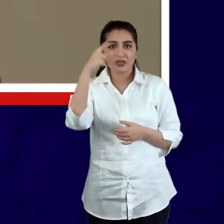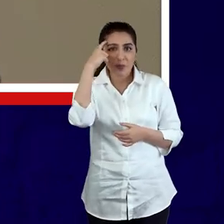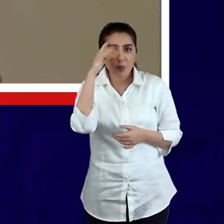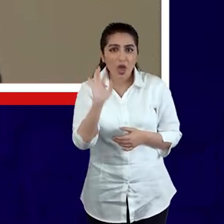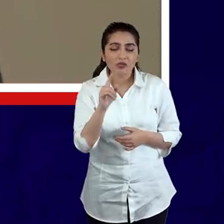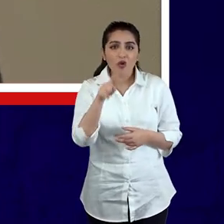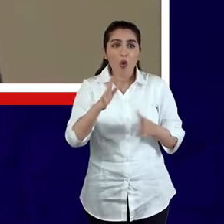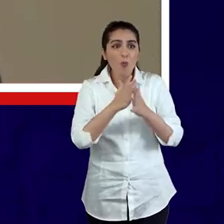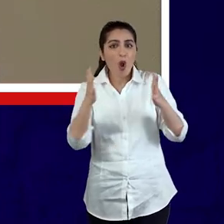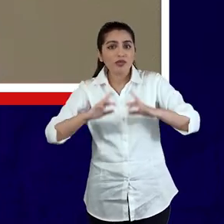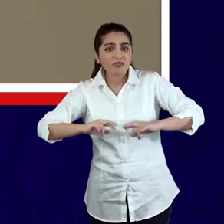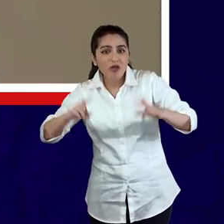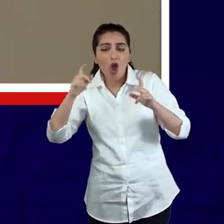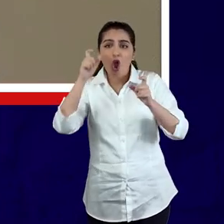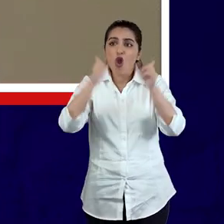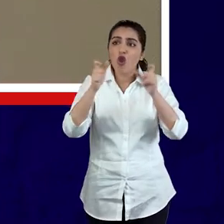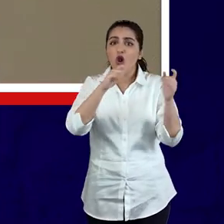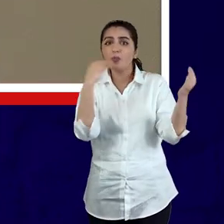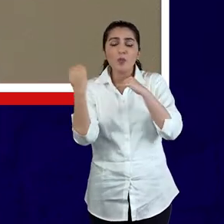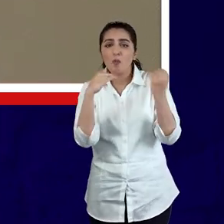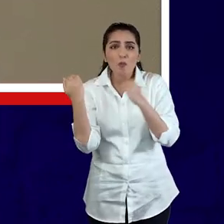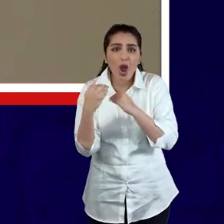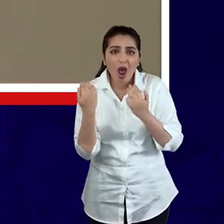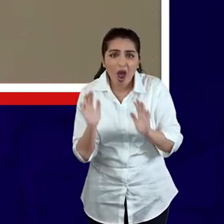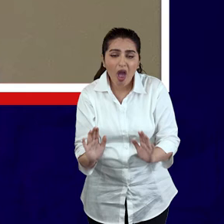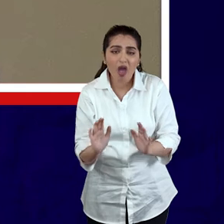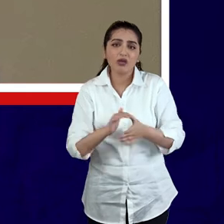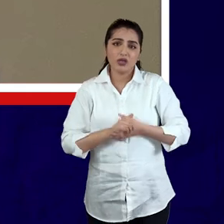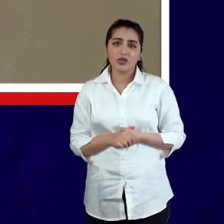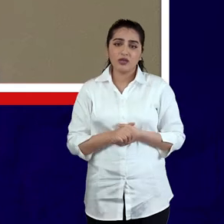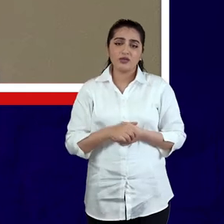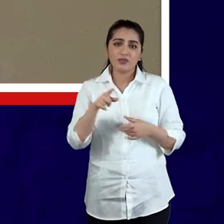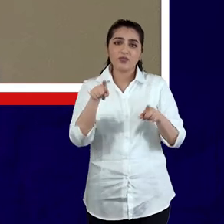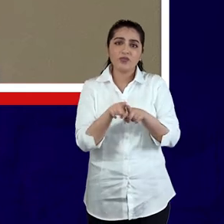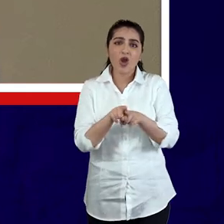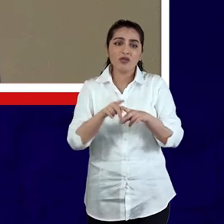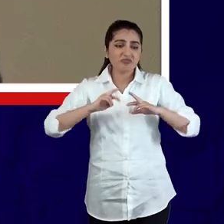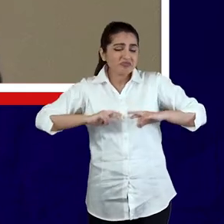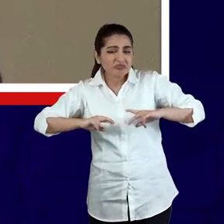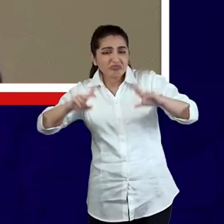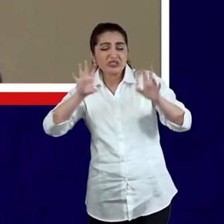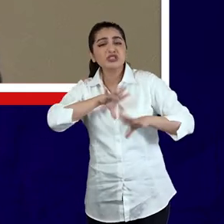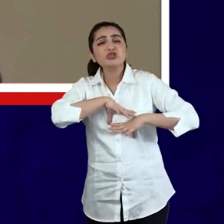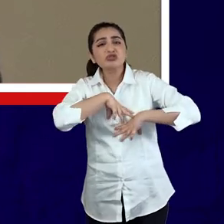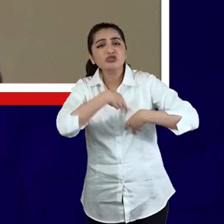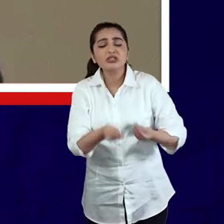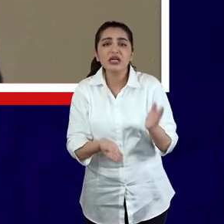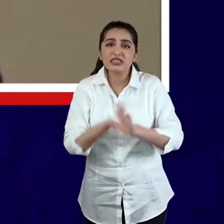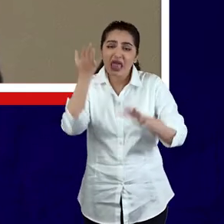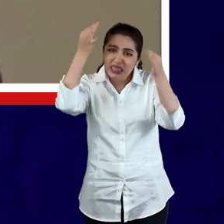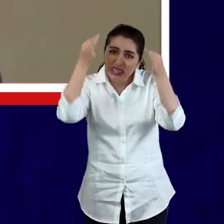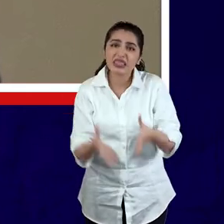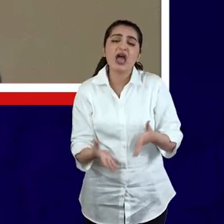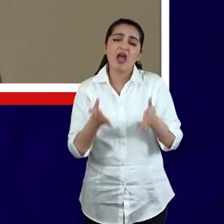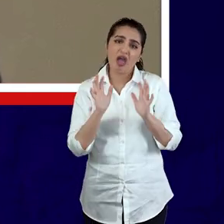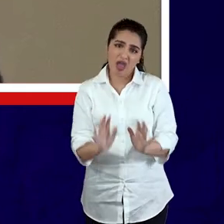it's really the structures that kill people, not necessarily the hazard itself. because unless the structure is well, I mean, it's robust